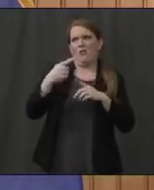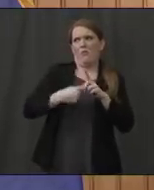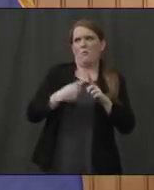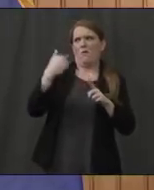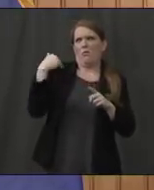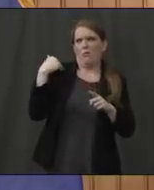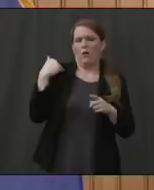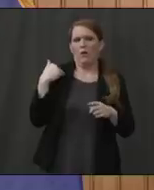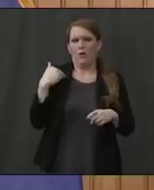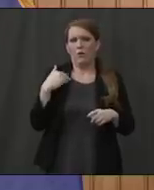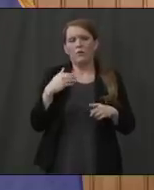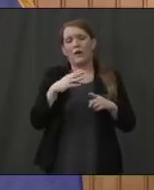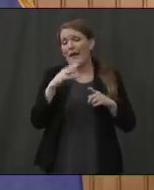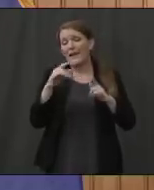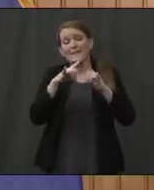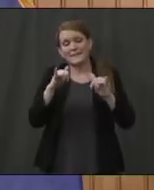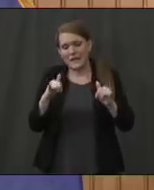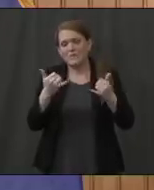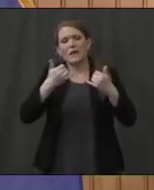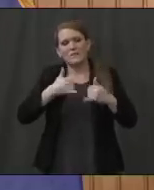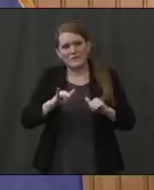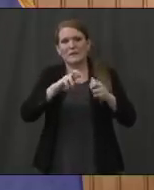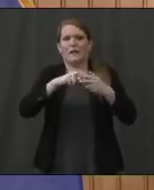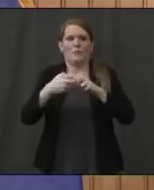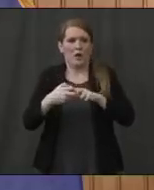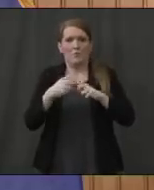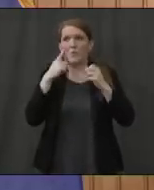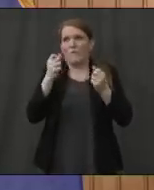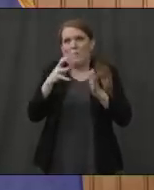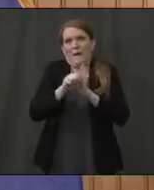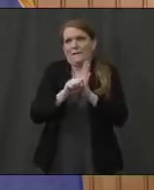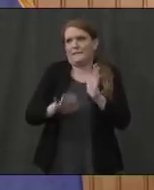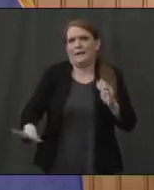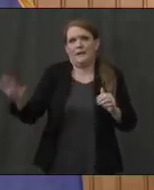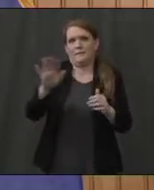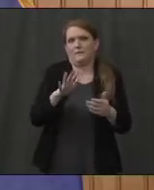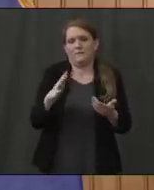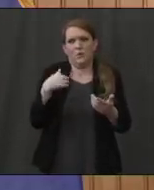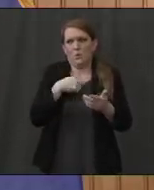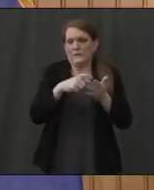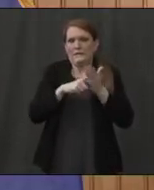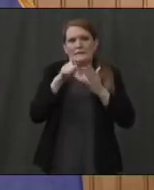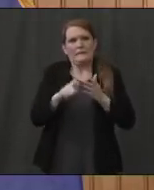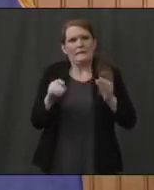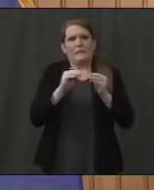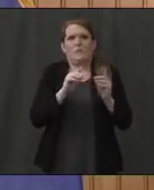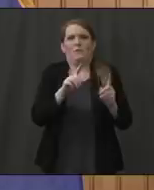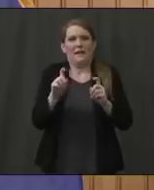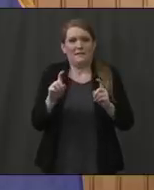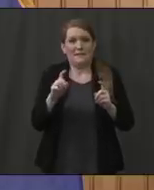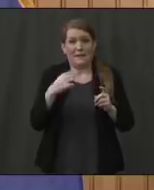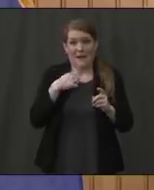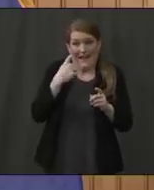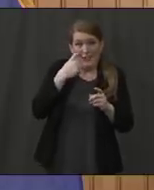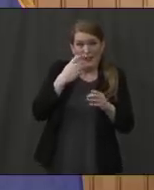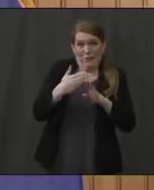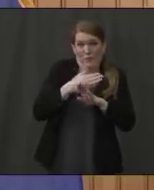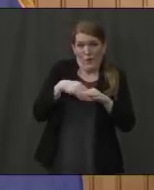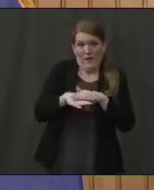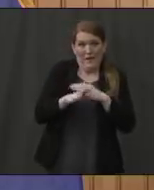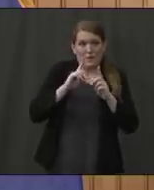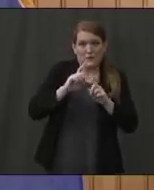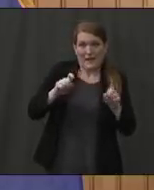a problem for many of our states. We need more testing. I was asking the professionals here about the new